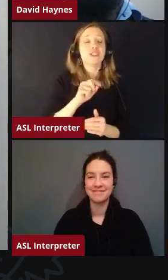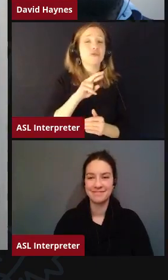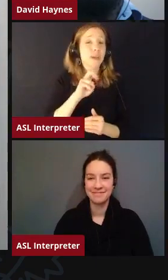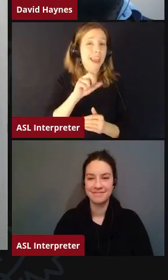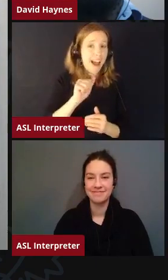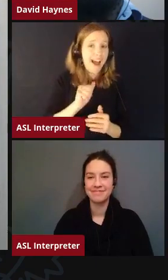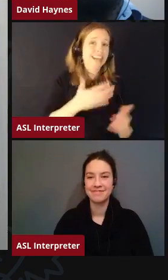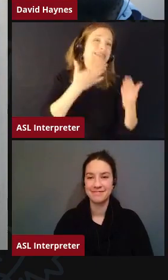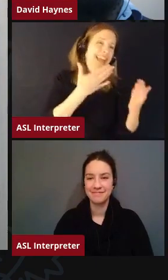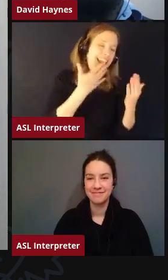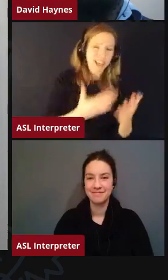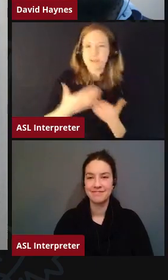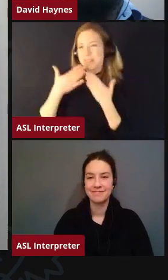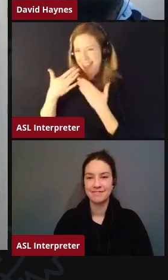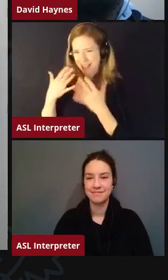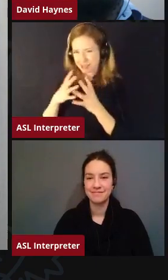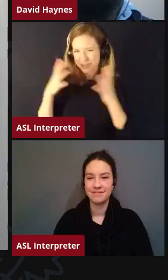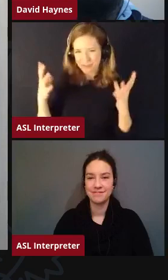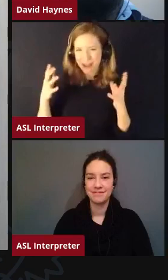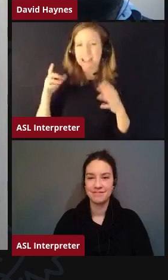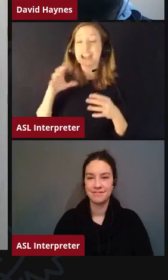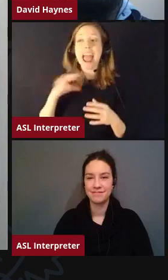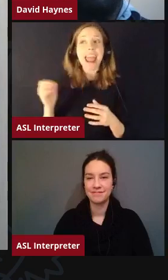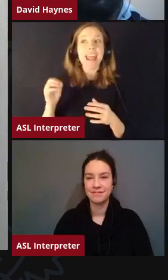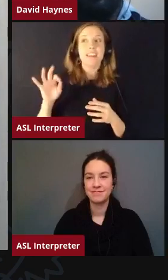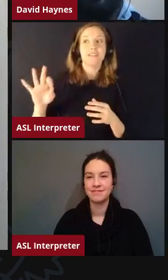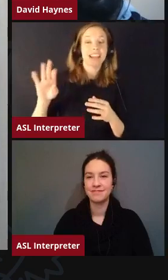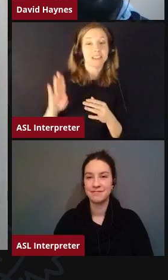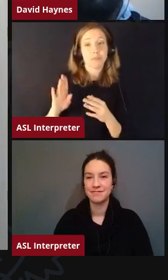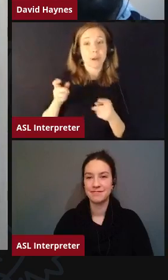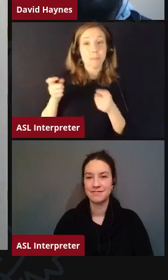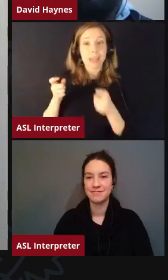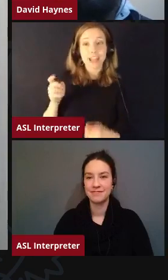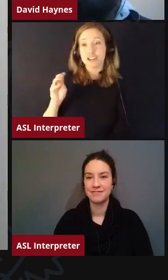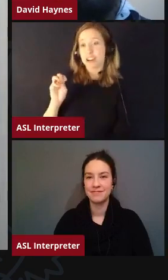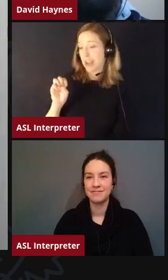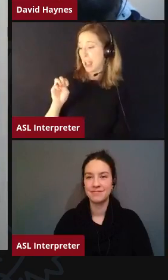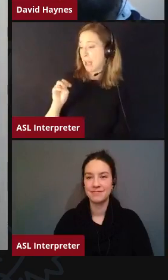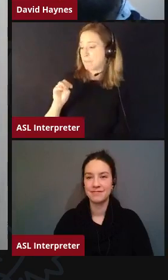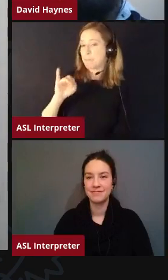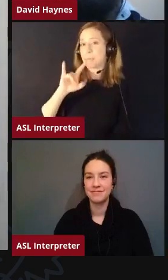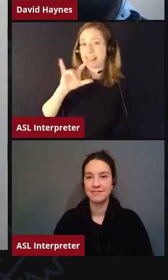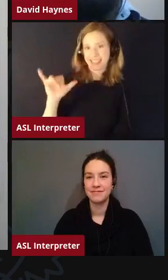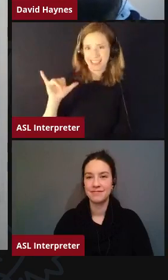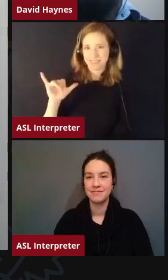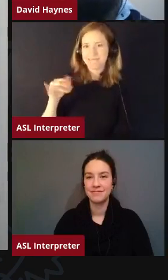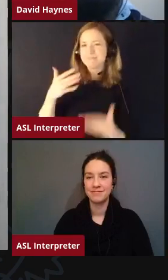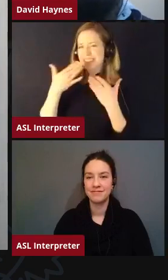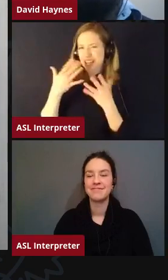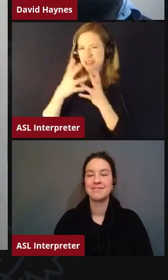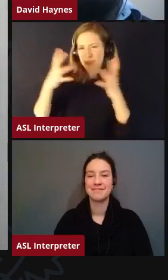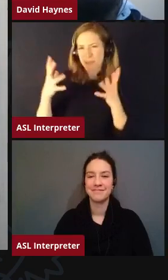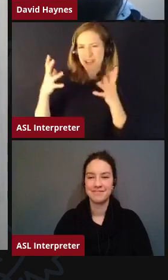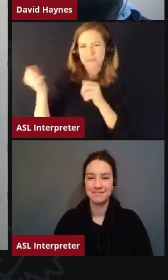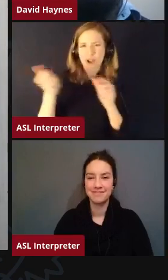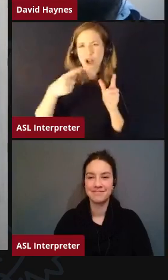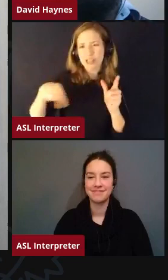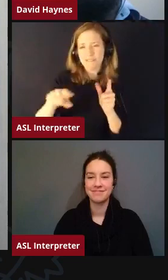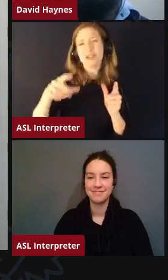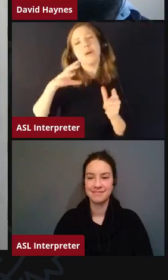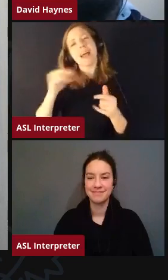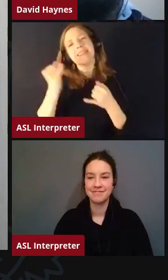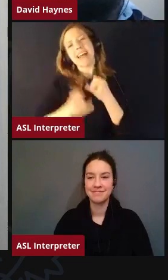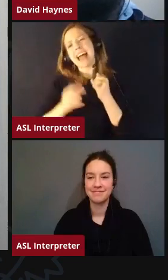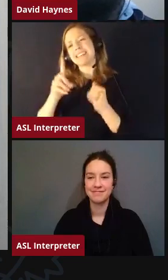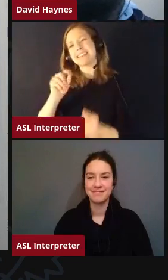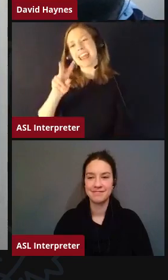Facebook manager, Emily. On behalf of everyone, I want to thank you, Dr. Haynes. Thank you so much for taking the